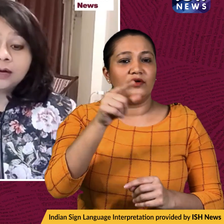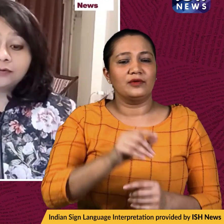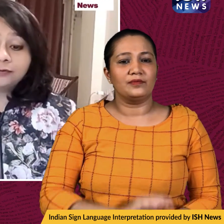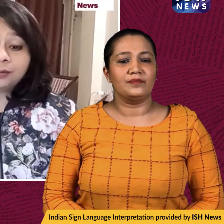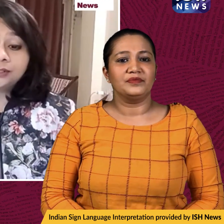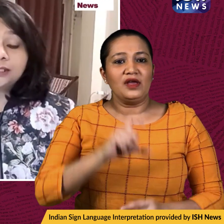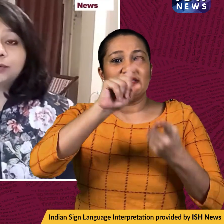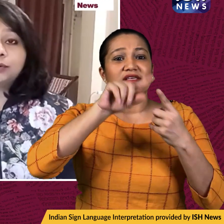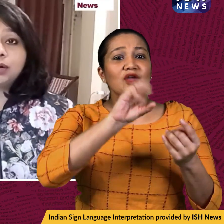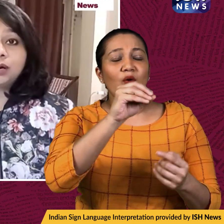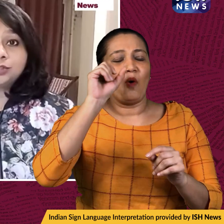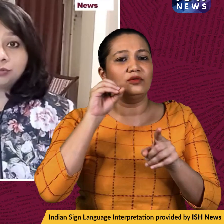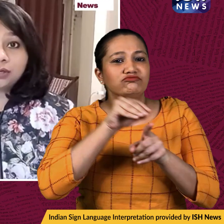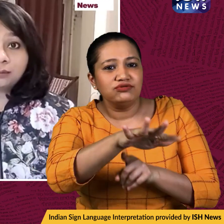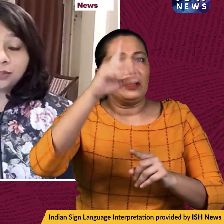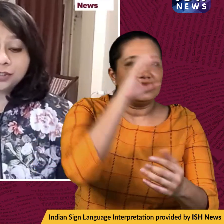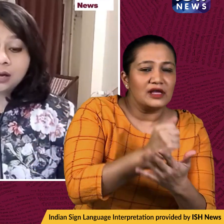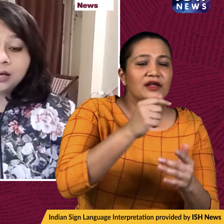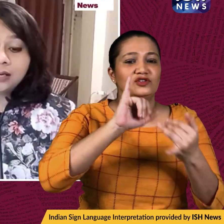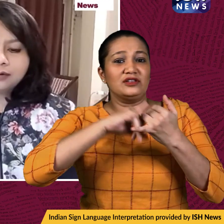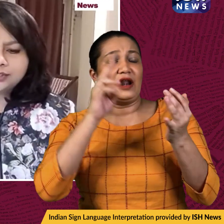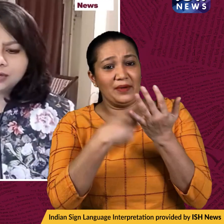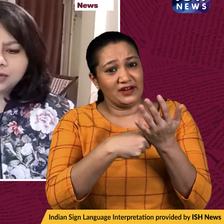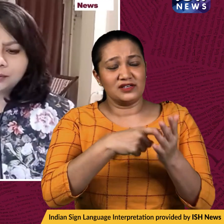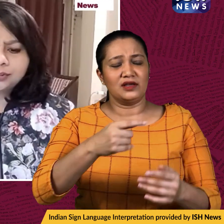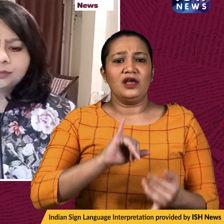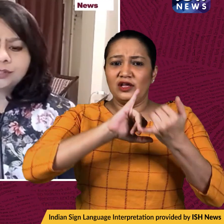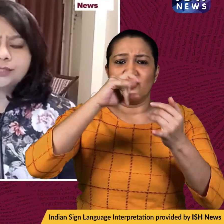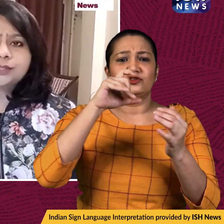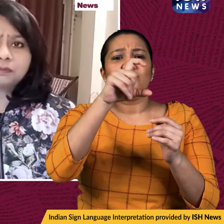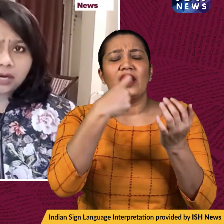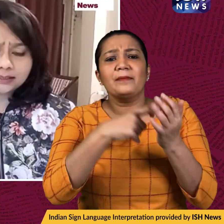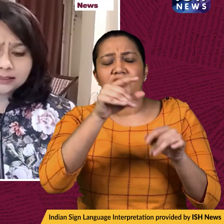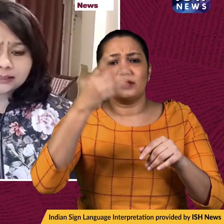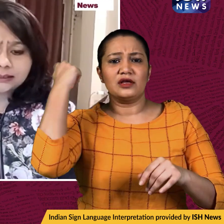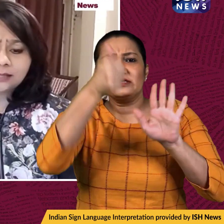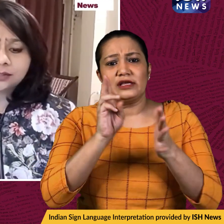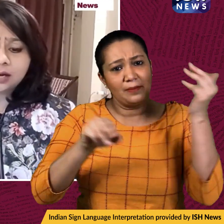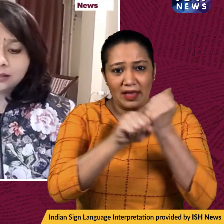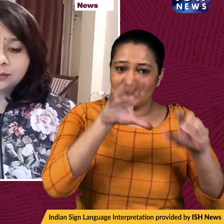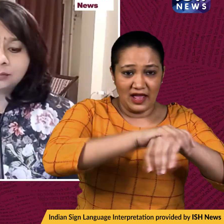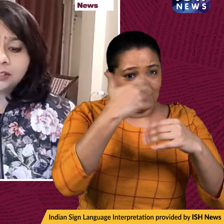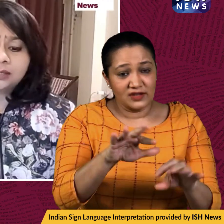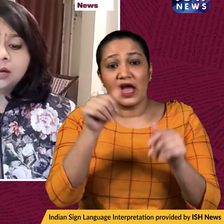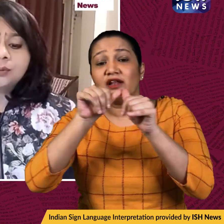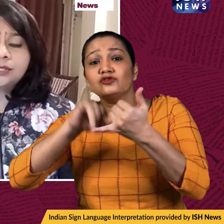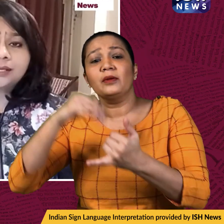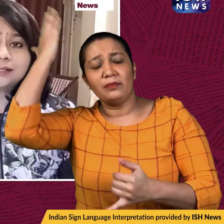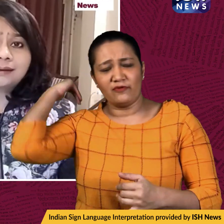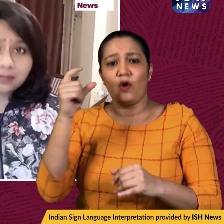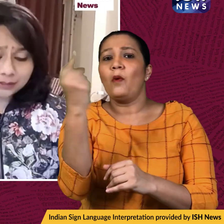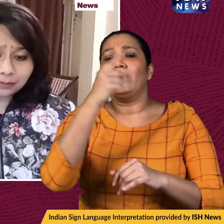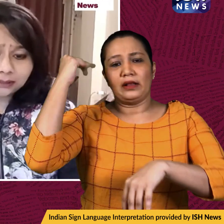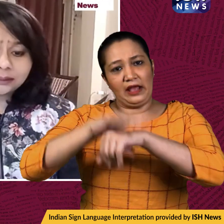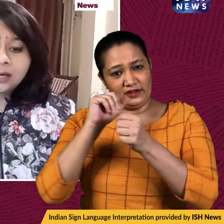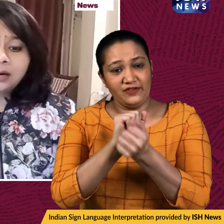former CEO Chitra Ramakrishna. Now, Chitra Ramakrishna was arrested on March 6th, and Anand Subramanian was